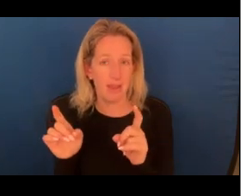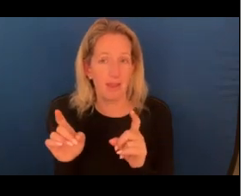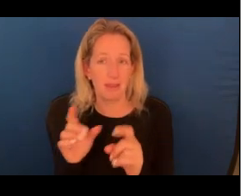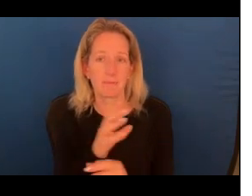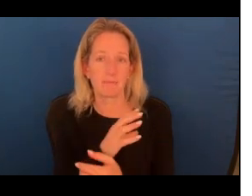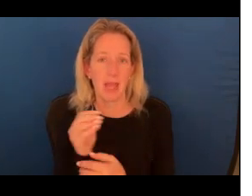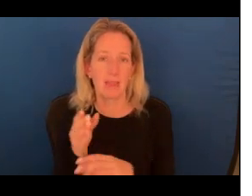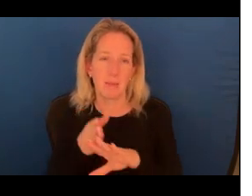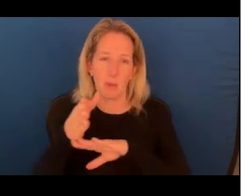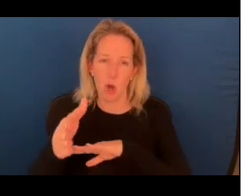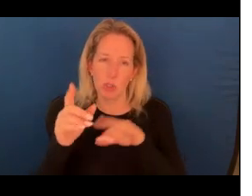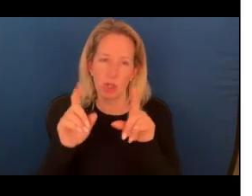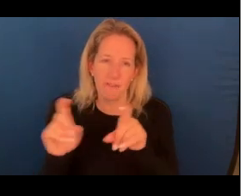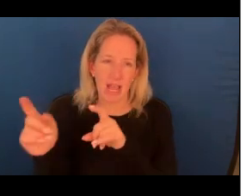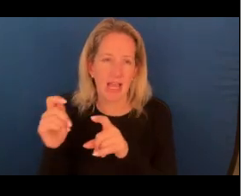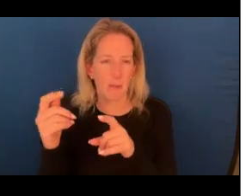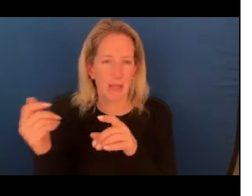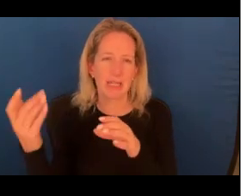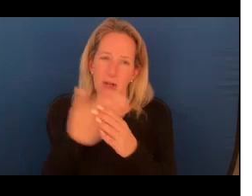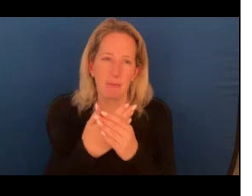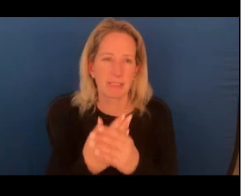the post-survey got a little interrupted.